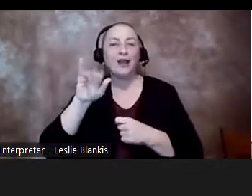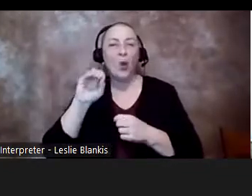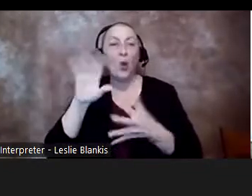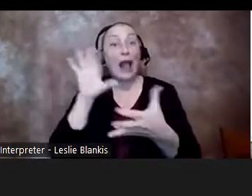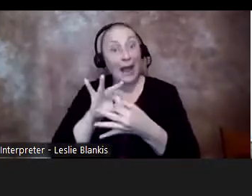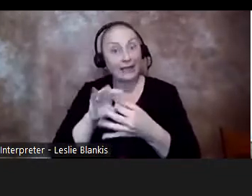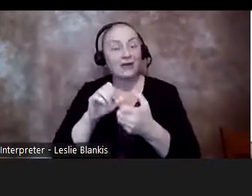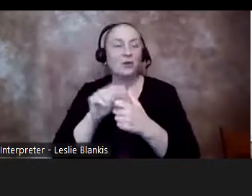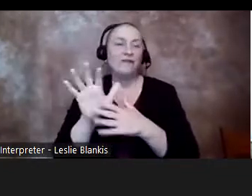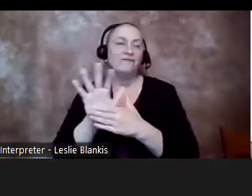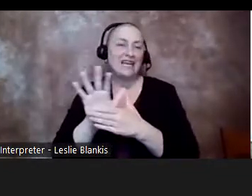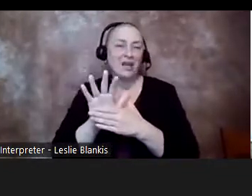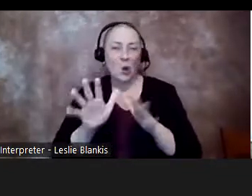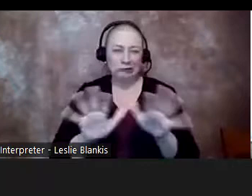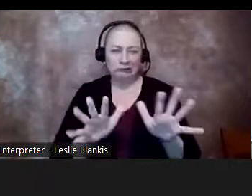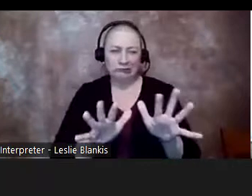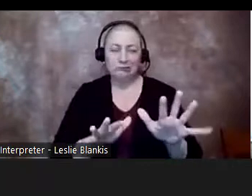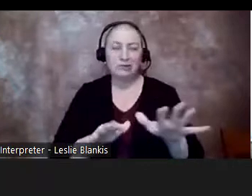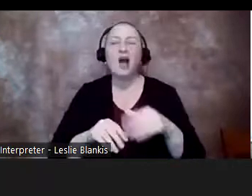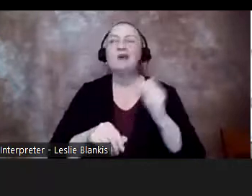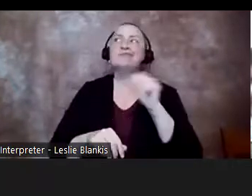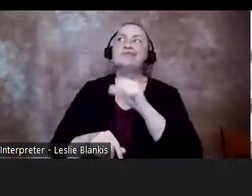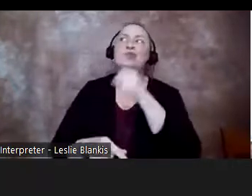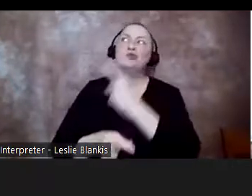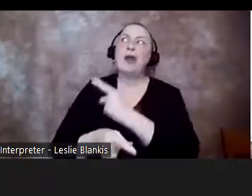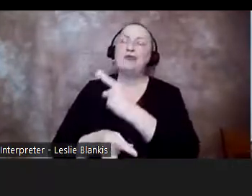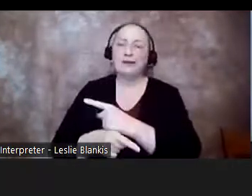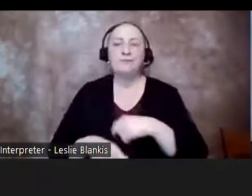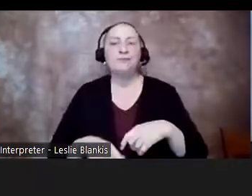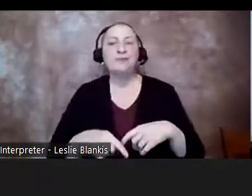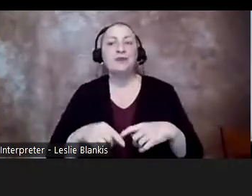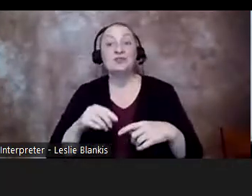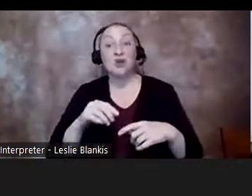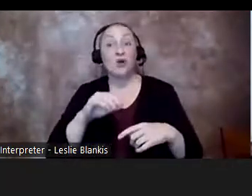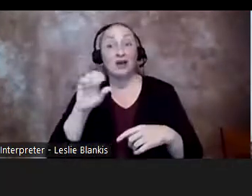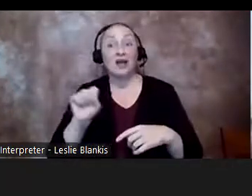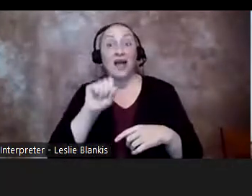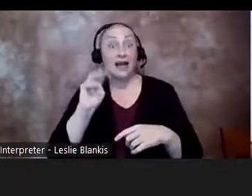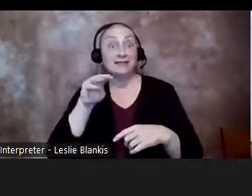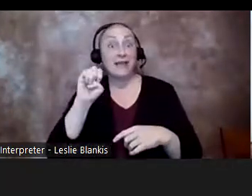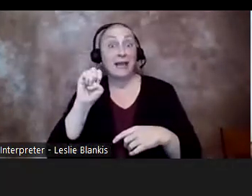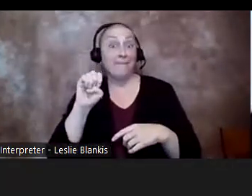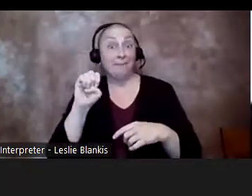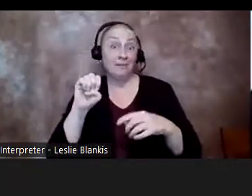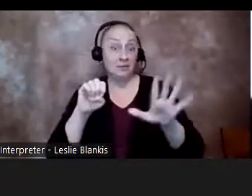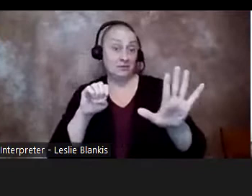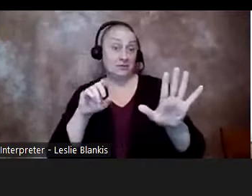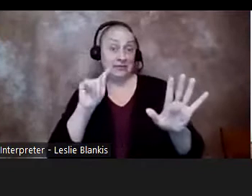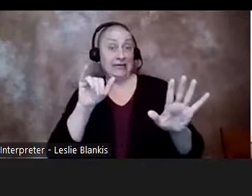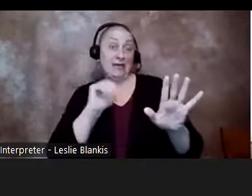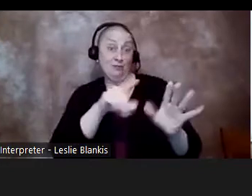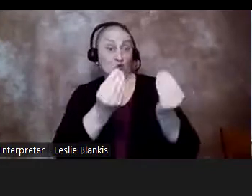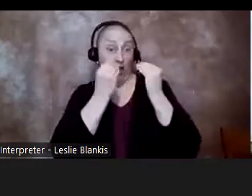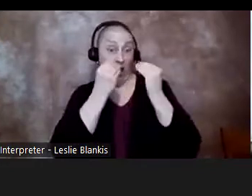with your video and your capacity. Oh, yeah. Some subject matter expert, Tim, has taught me that.